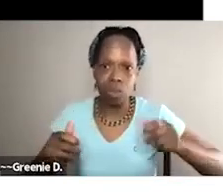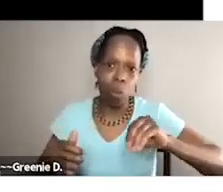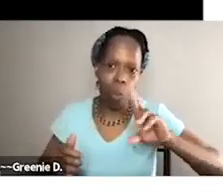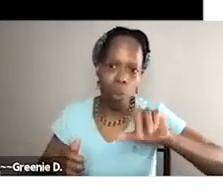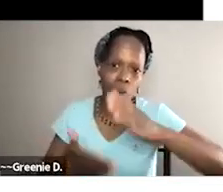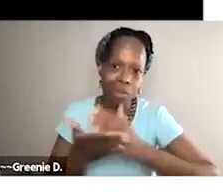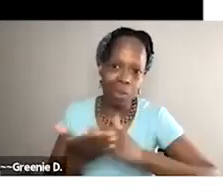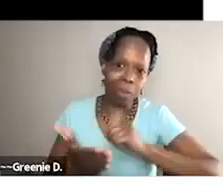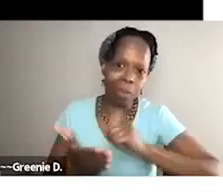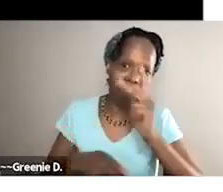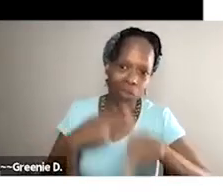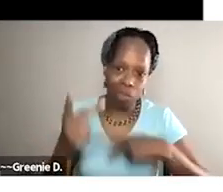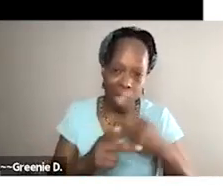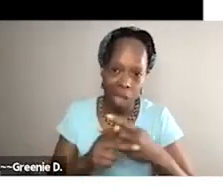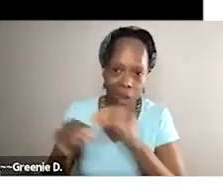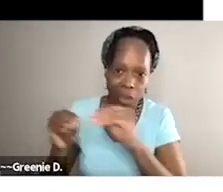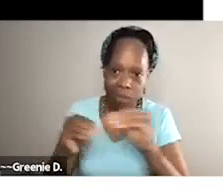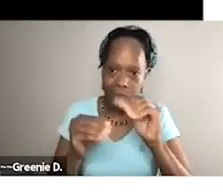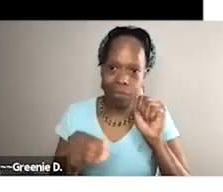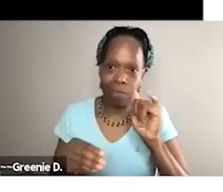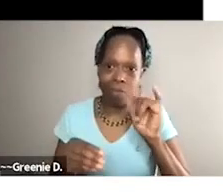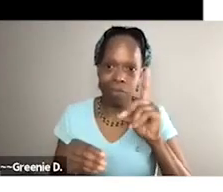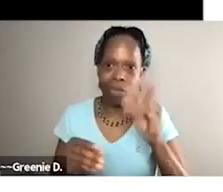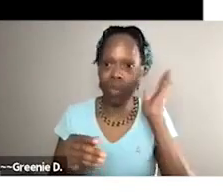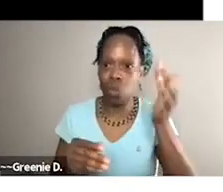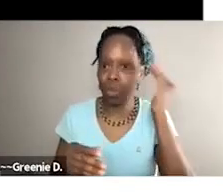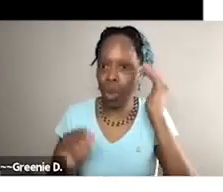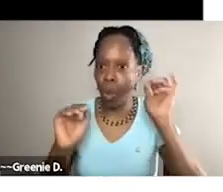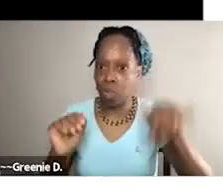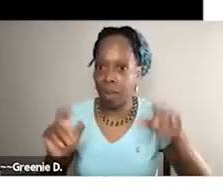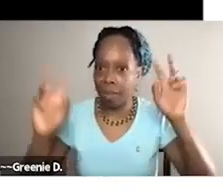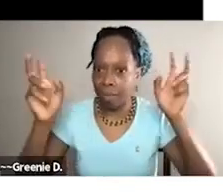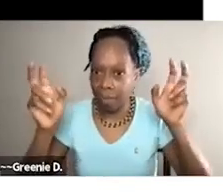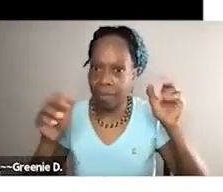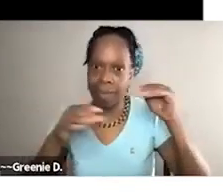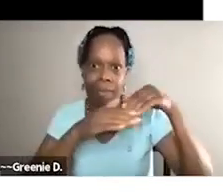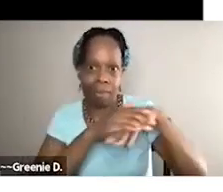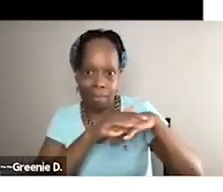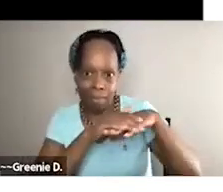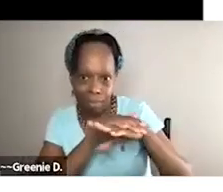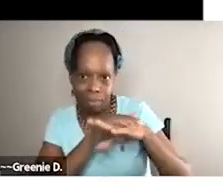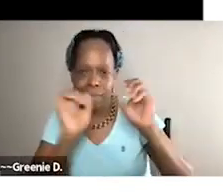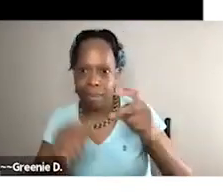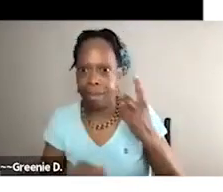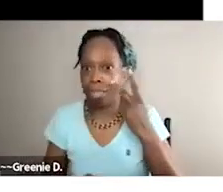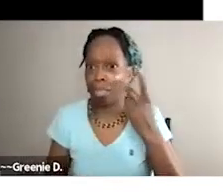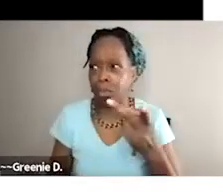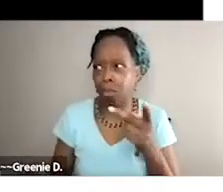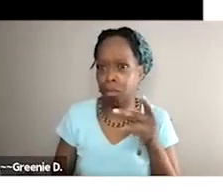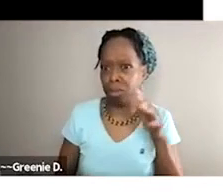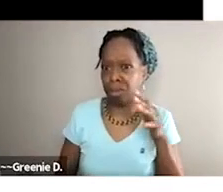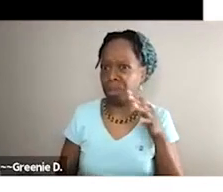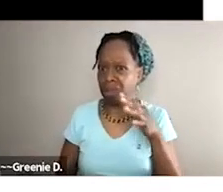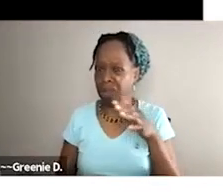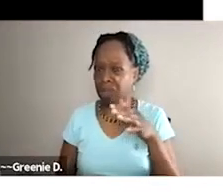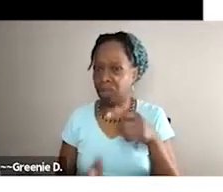you'll know that access can look kind of dicey sometimes. Ramps that are